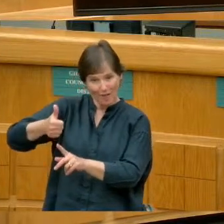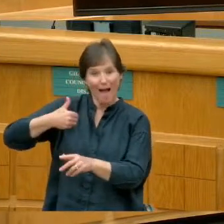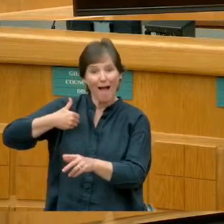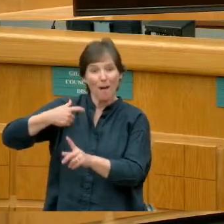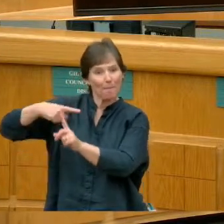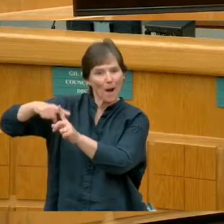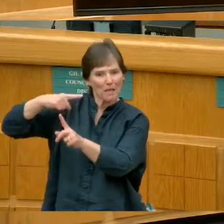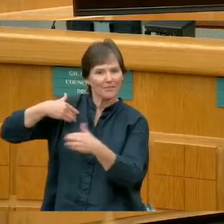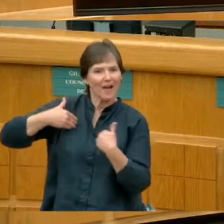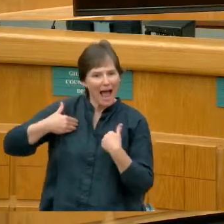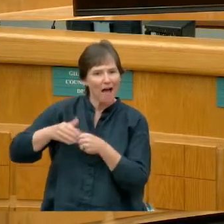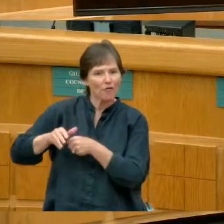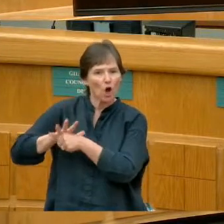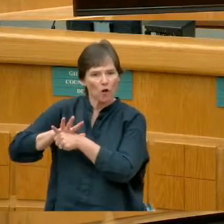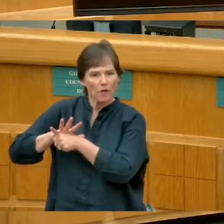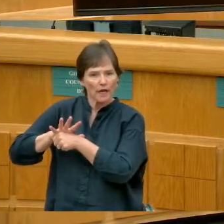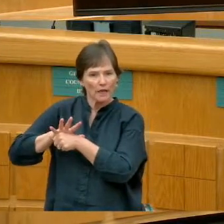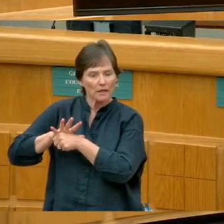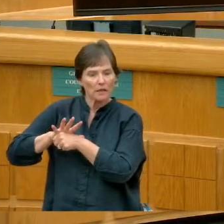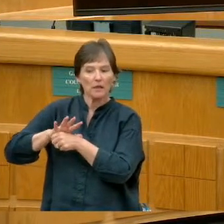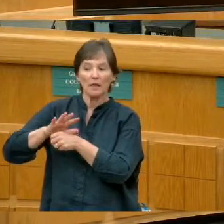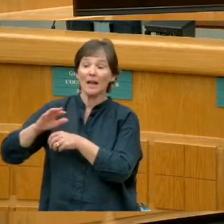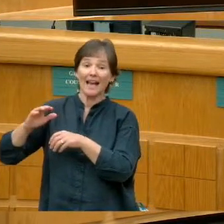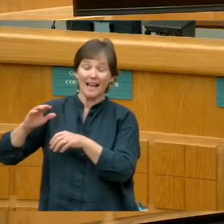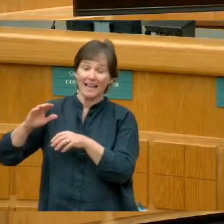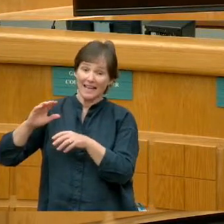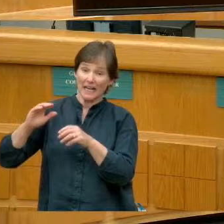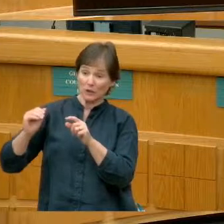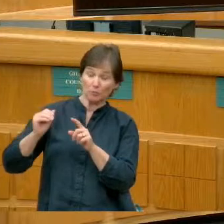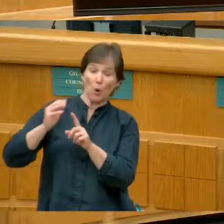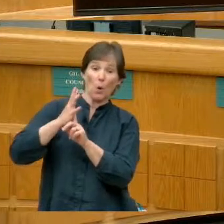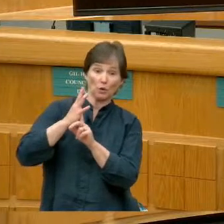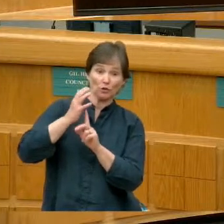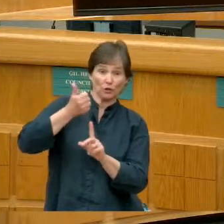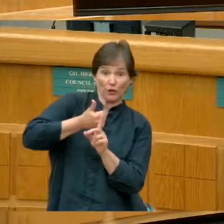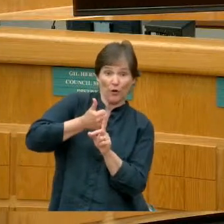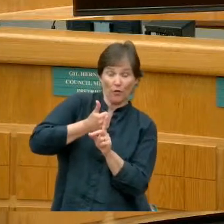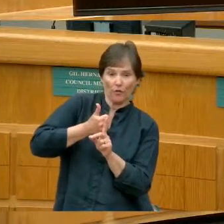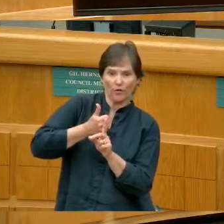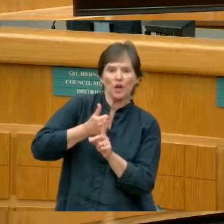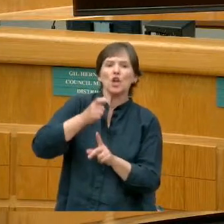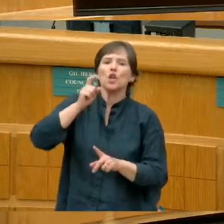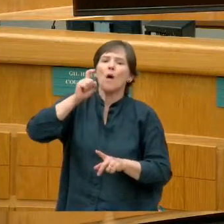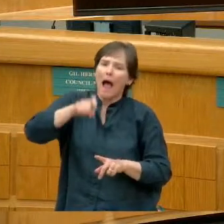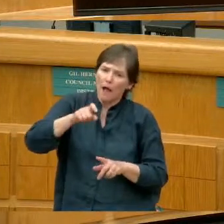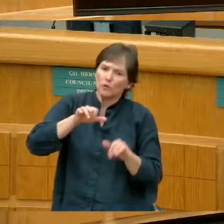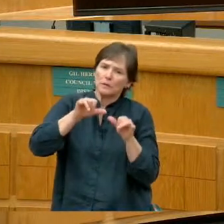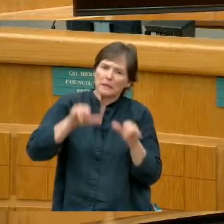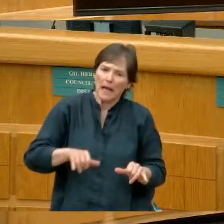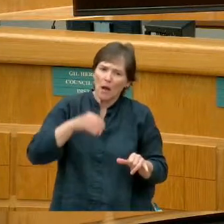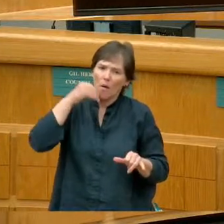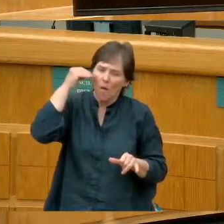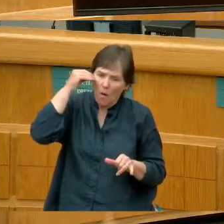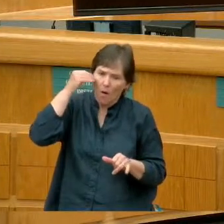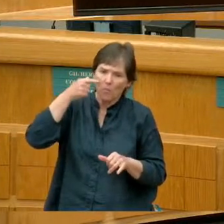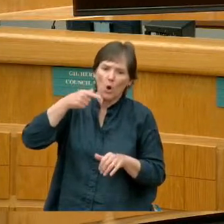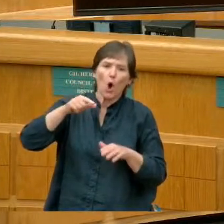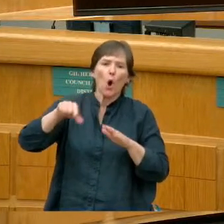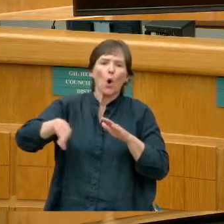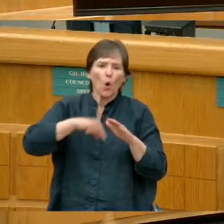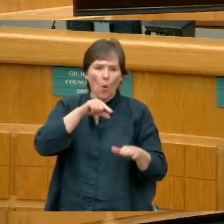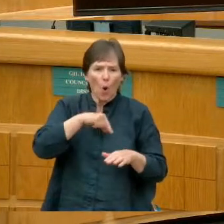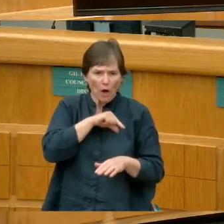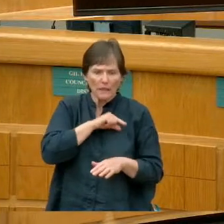to quarantine immediately for 14 days. Utilize a buddy system if you live alone. Ask someone else to